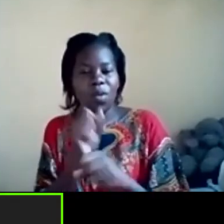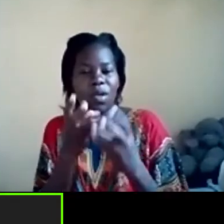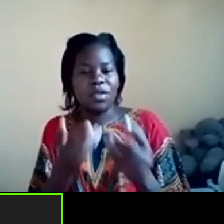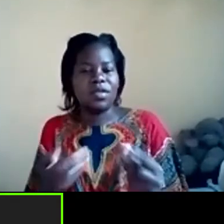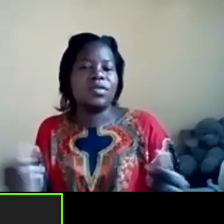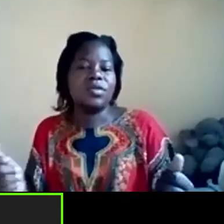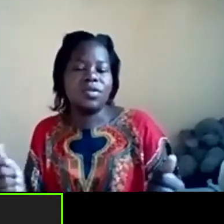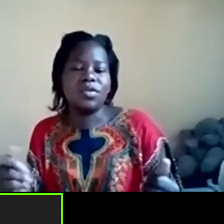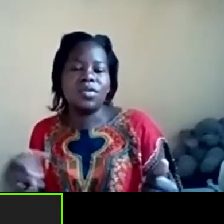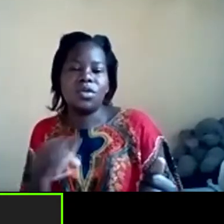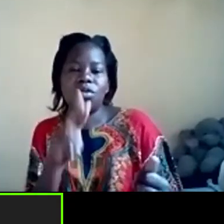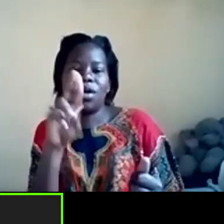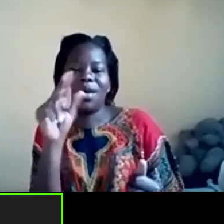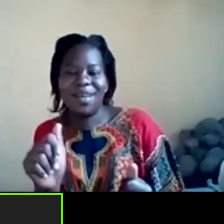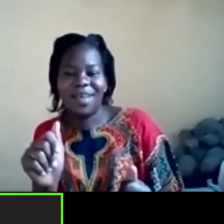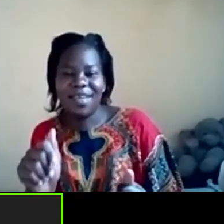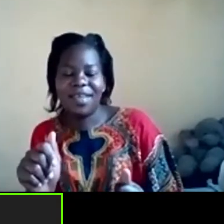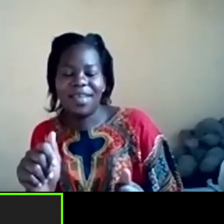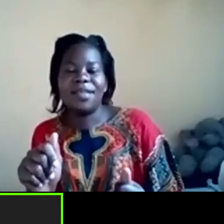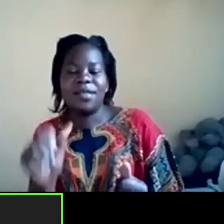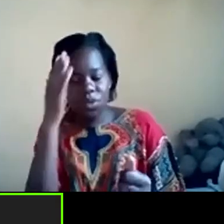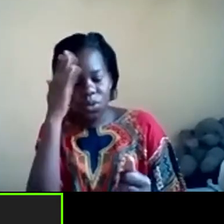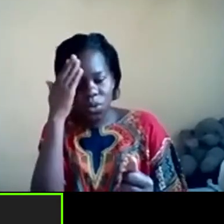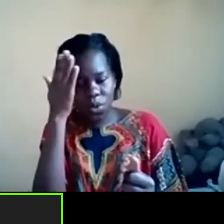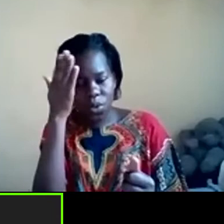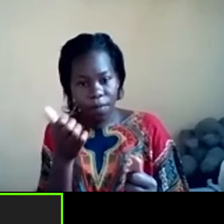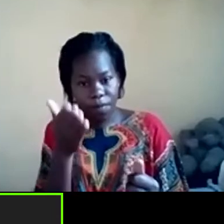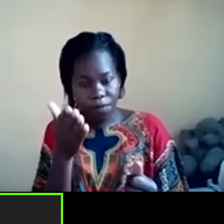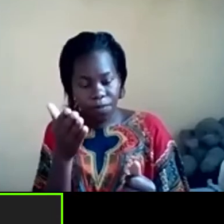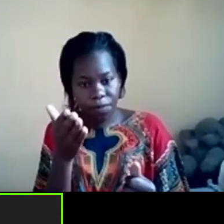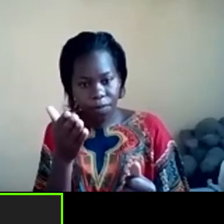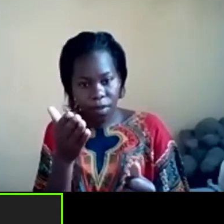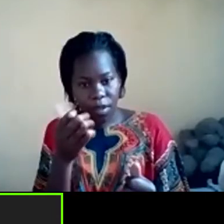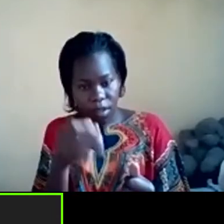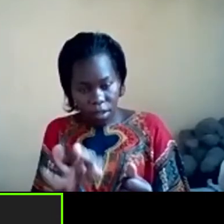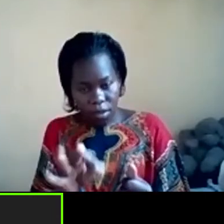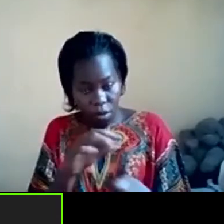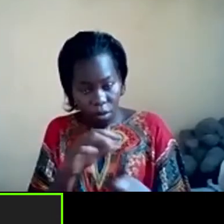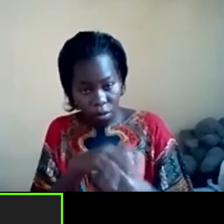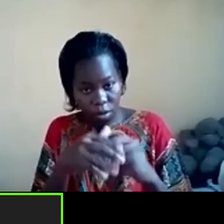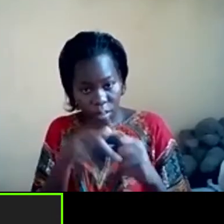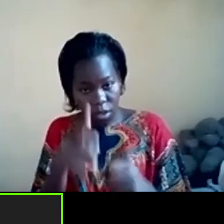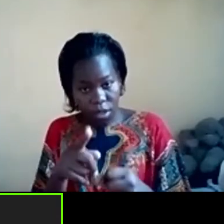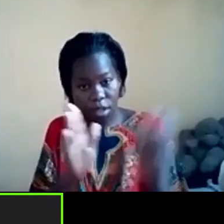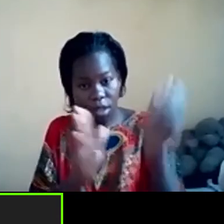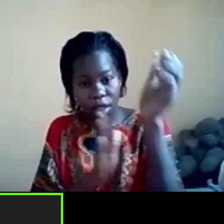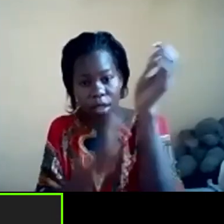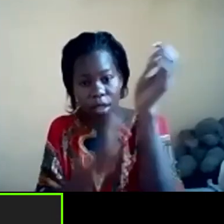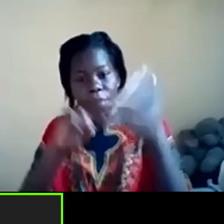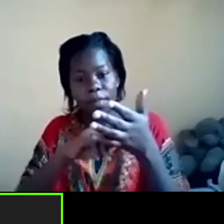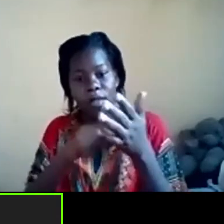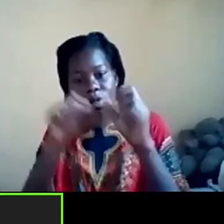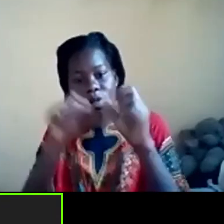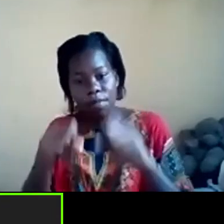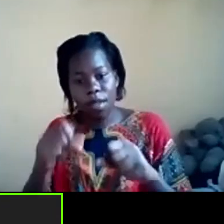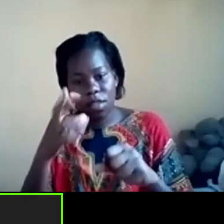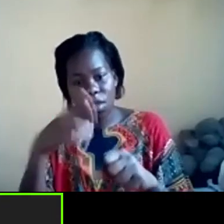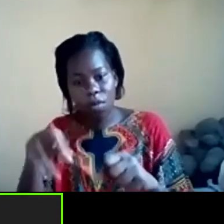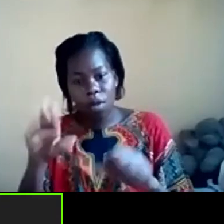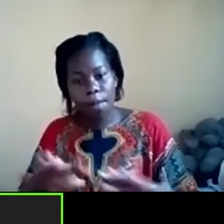ensuring that once you produce this electricity, then you have the right market for it. Now that's